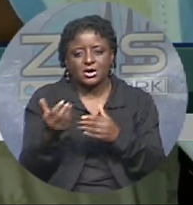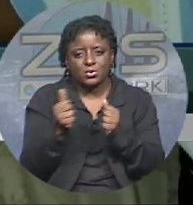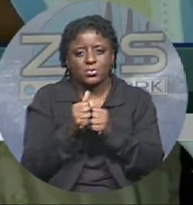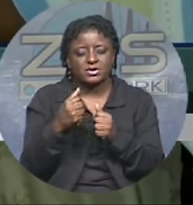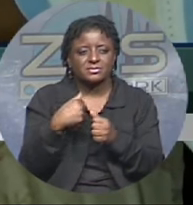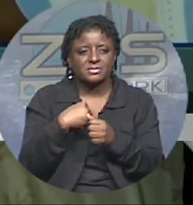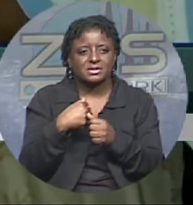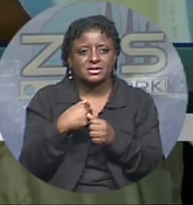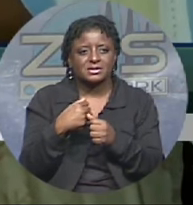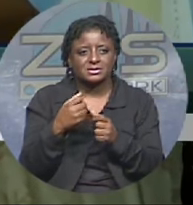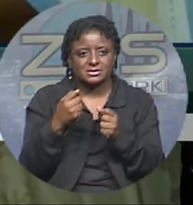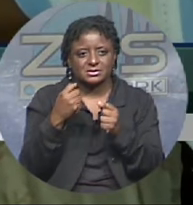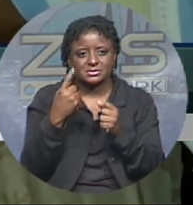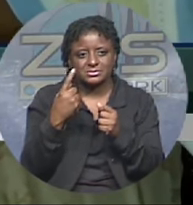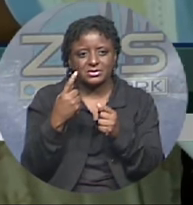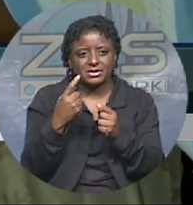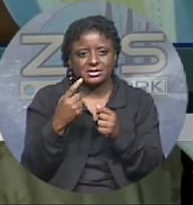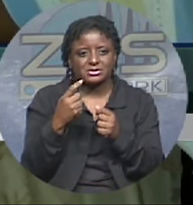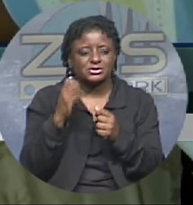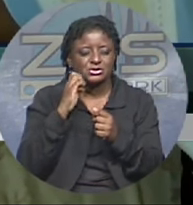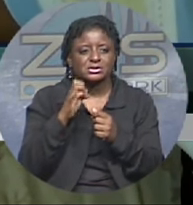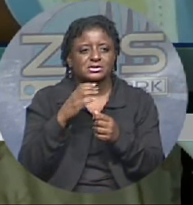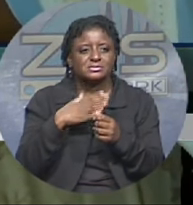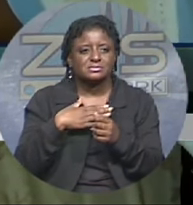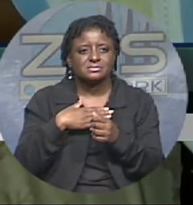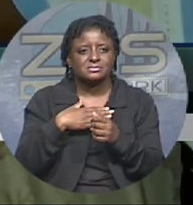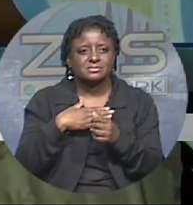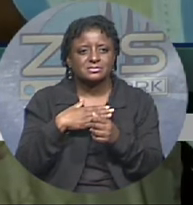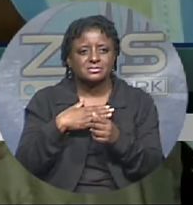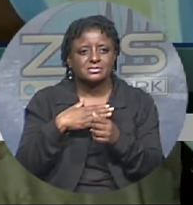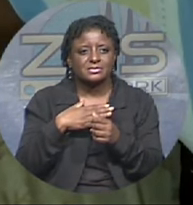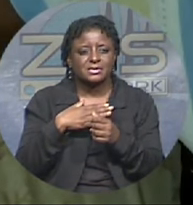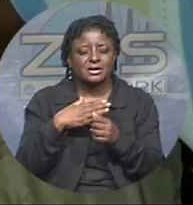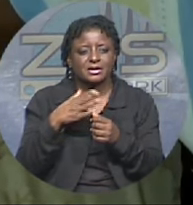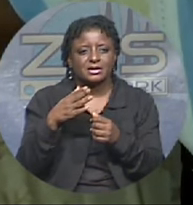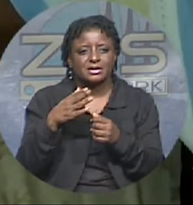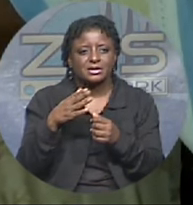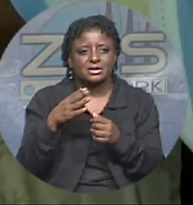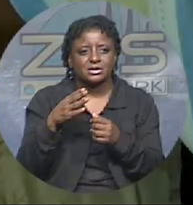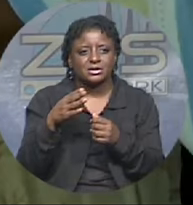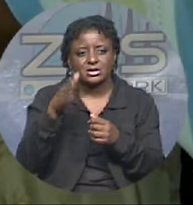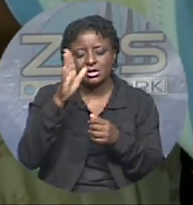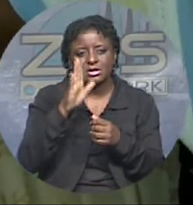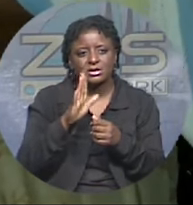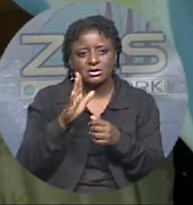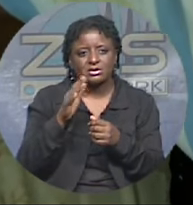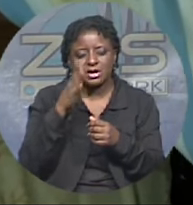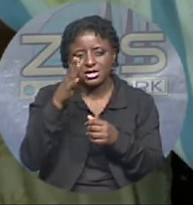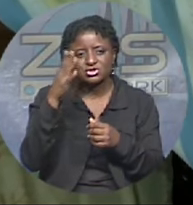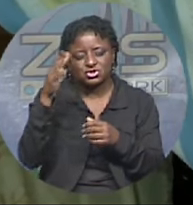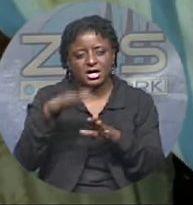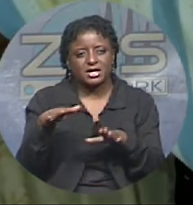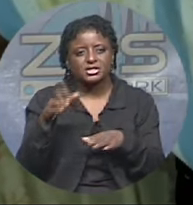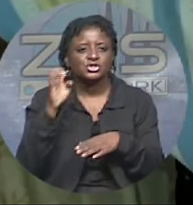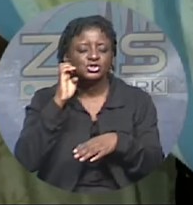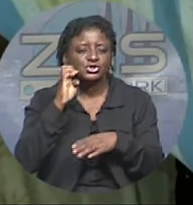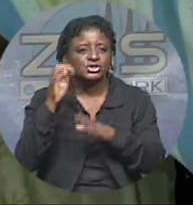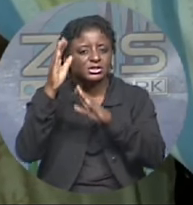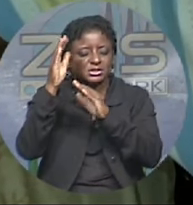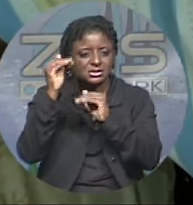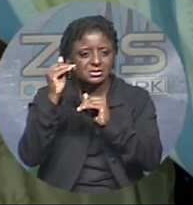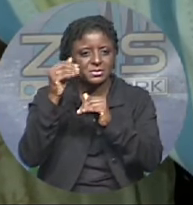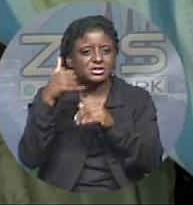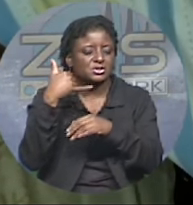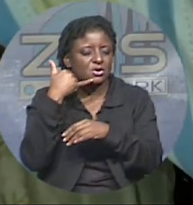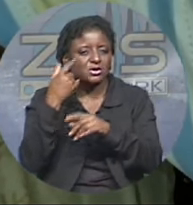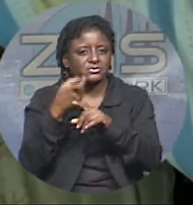Surprised when I see my contract. I ain't seen him for a long time. She looks forward to calls from family and friends in the